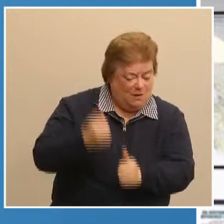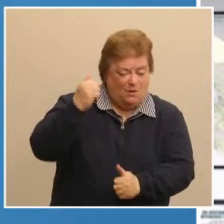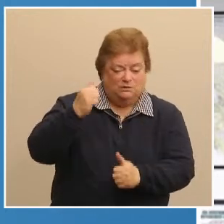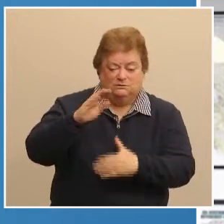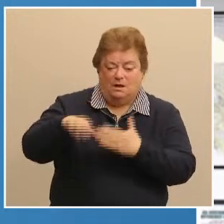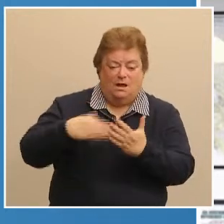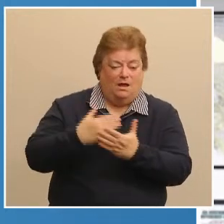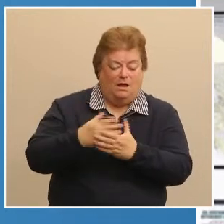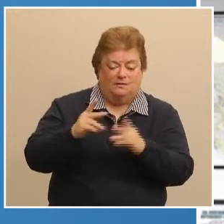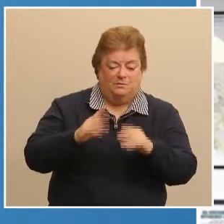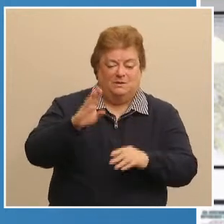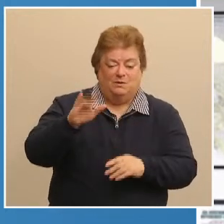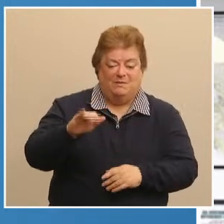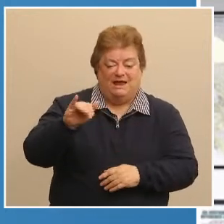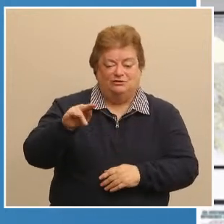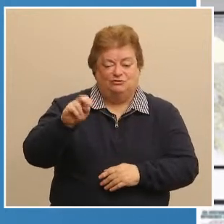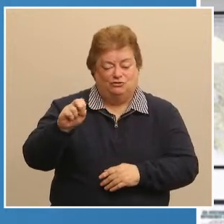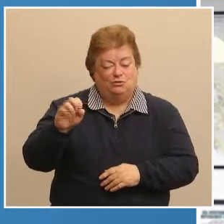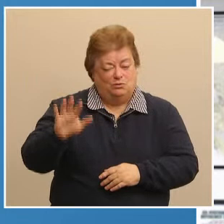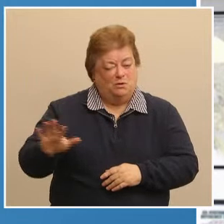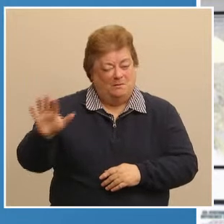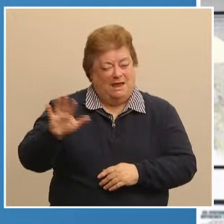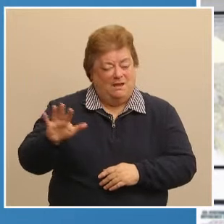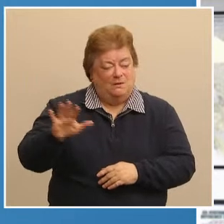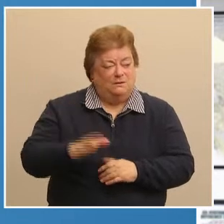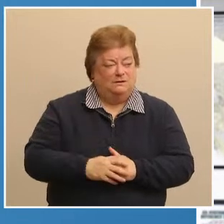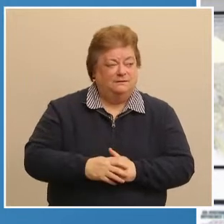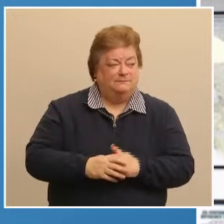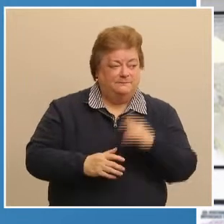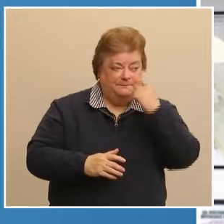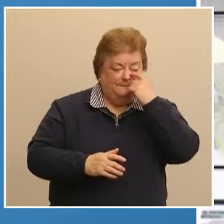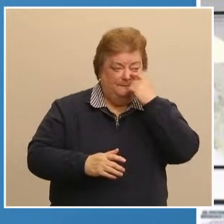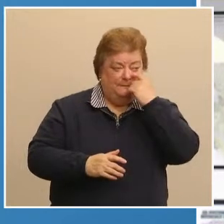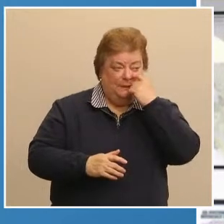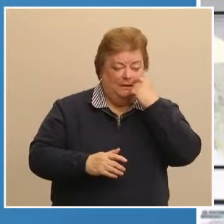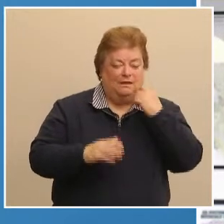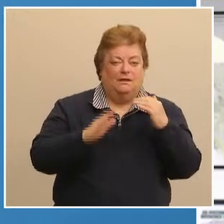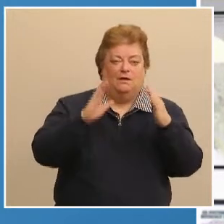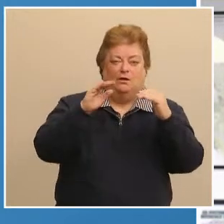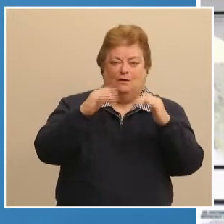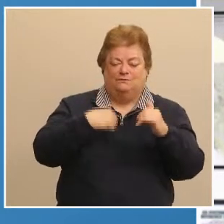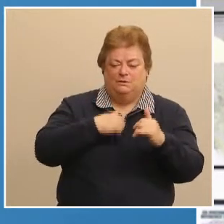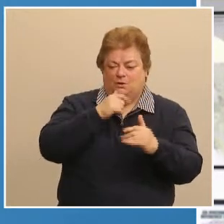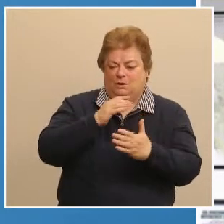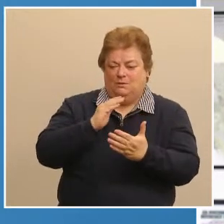Americans by June or thereabouts. And hopefully we'll get to